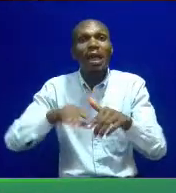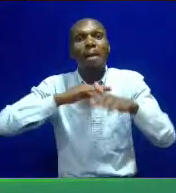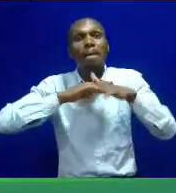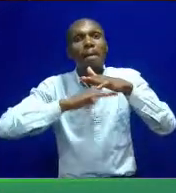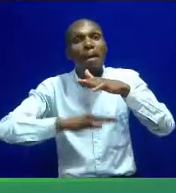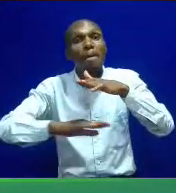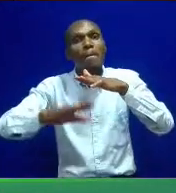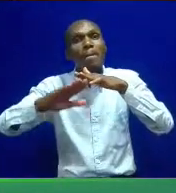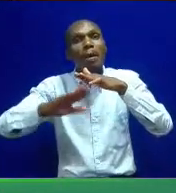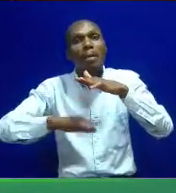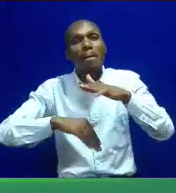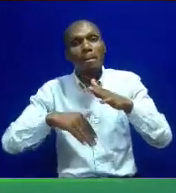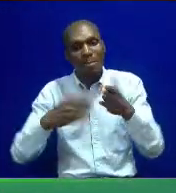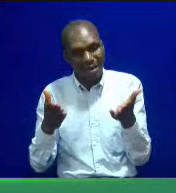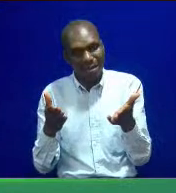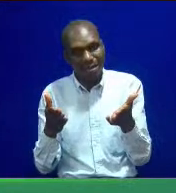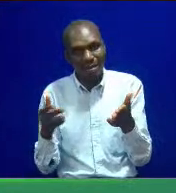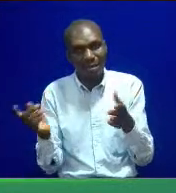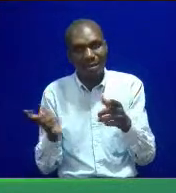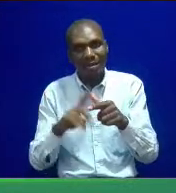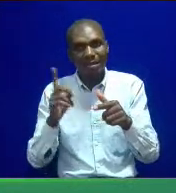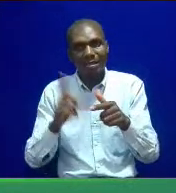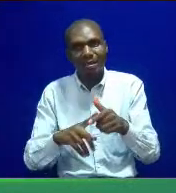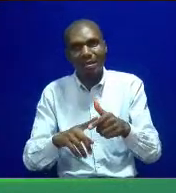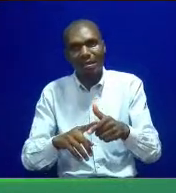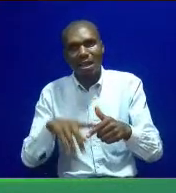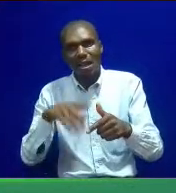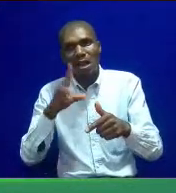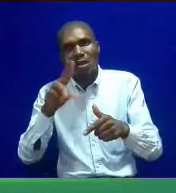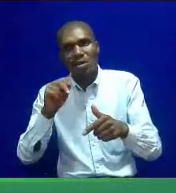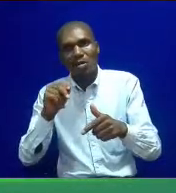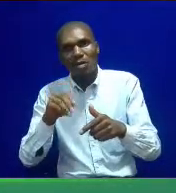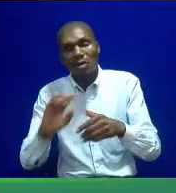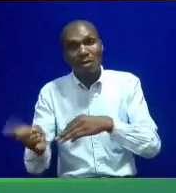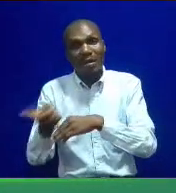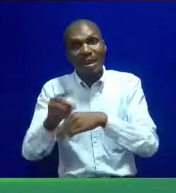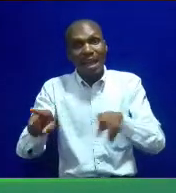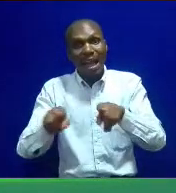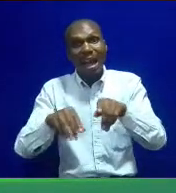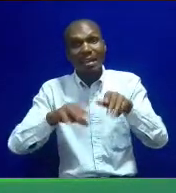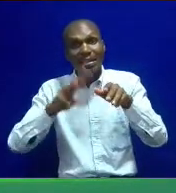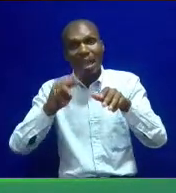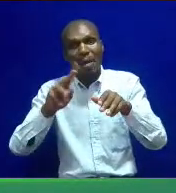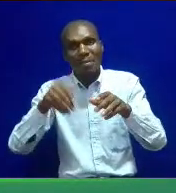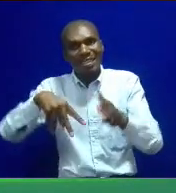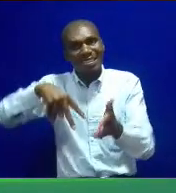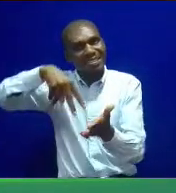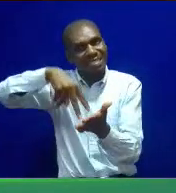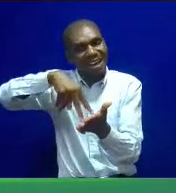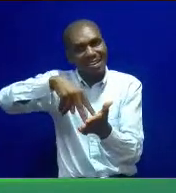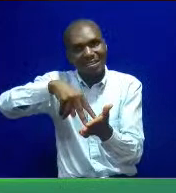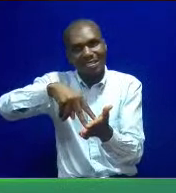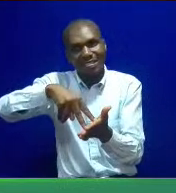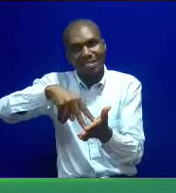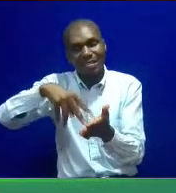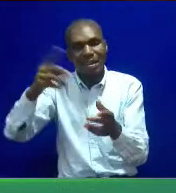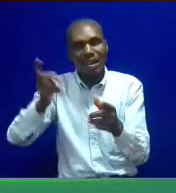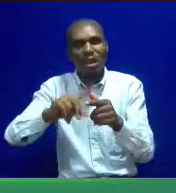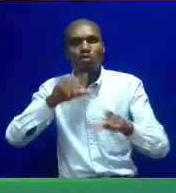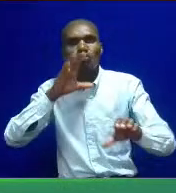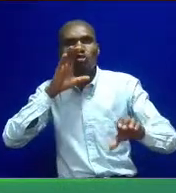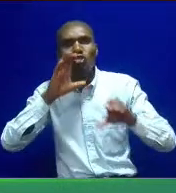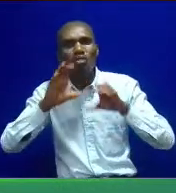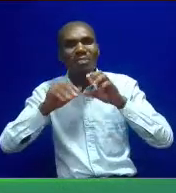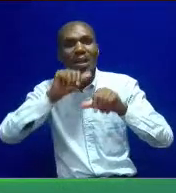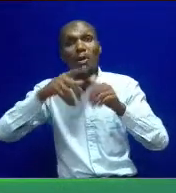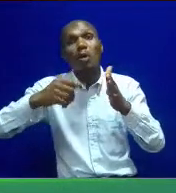one time and there was not a single day a remuner member of parliament ateneeneete akwa negruye